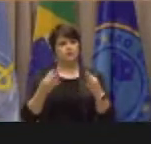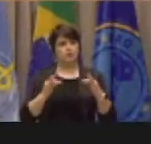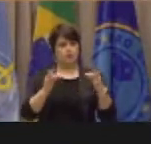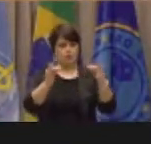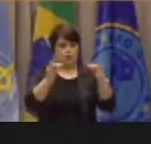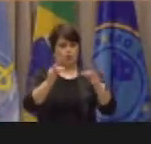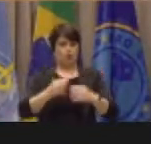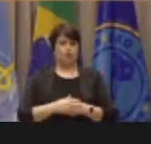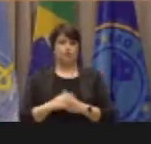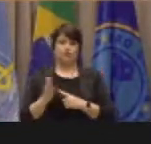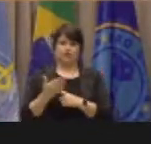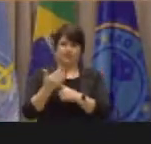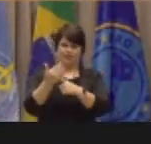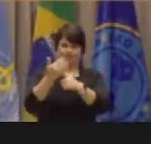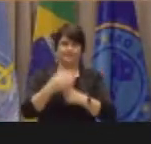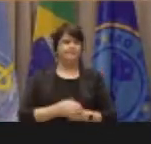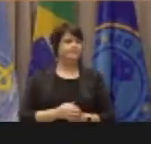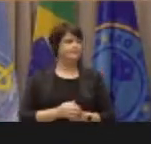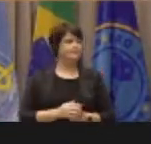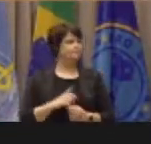Coordinator.